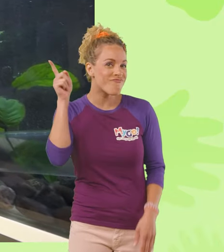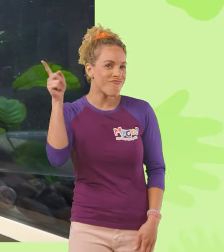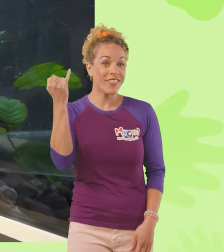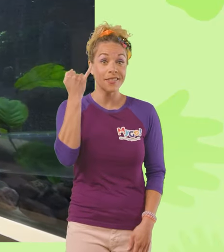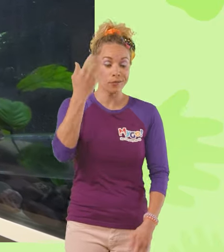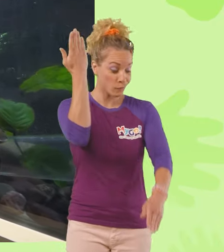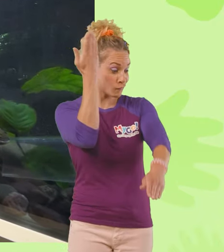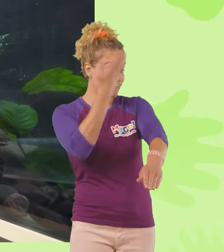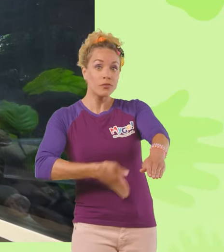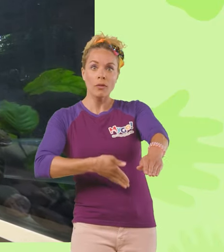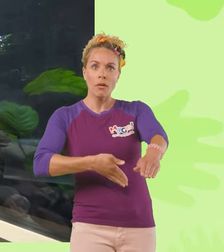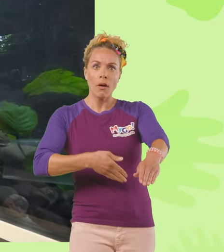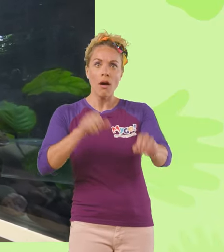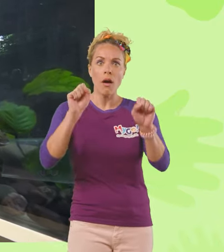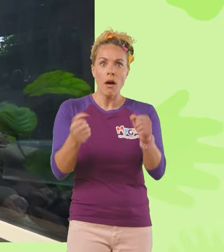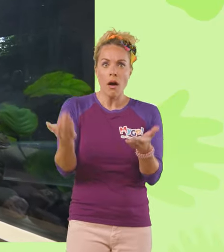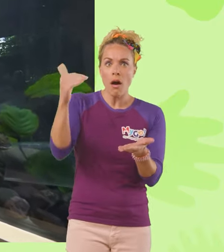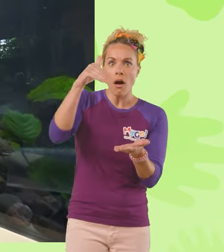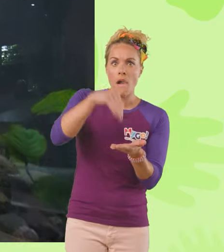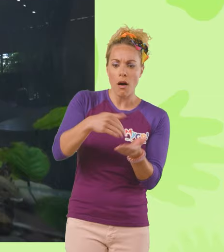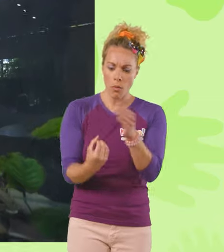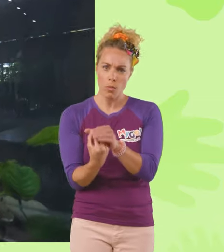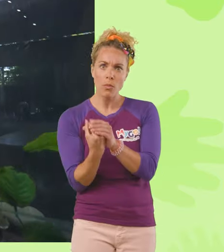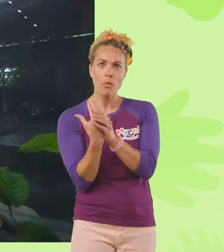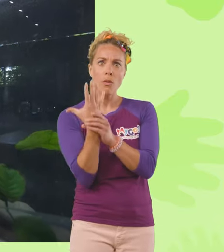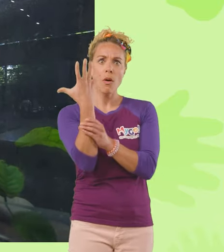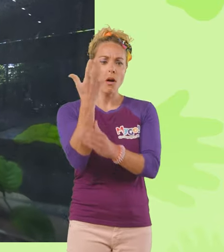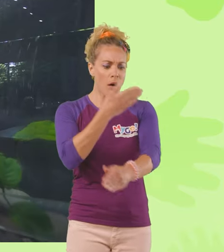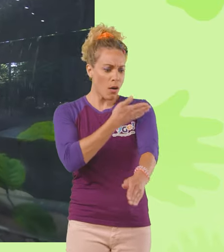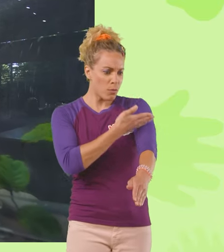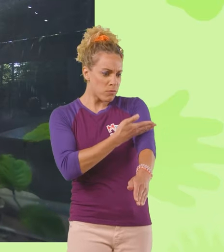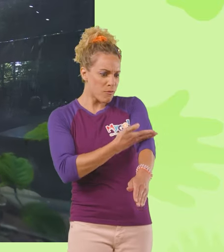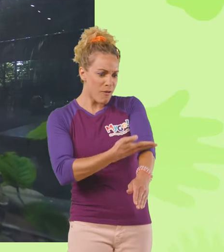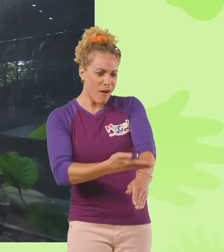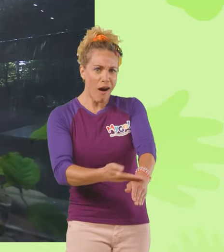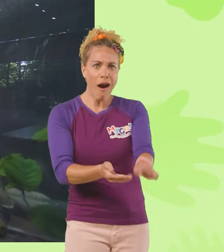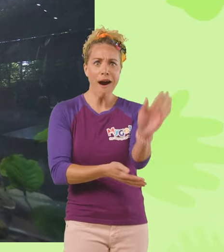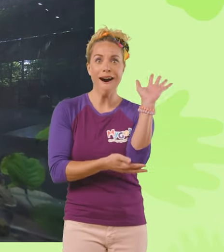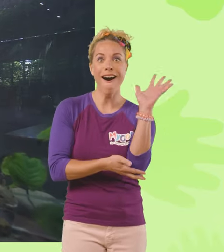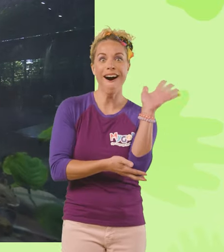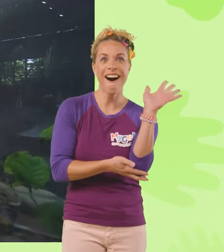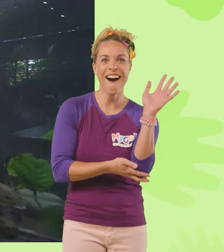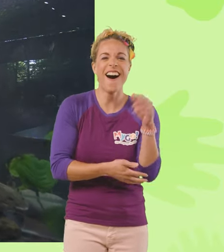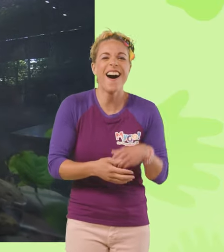are if they lose a limb like there are, then from there they can regrow it back.